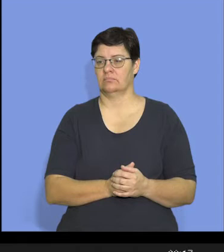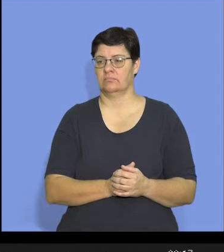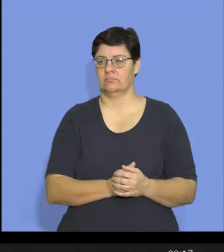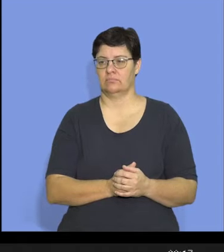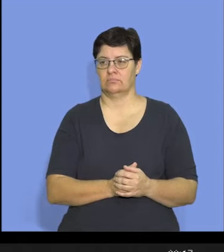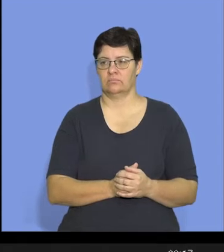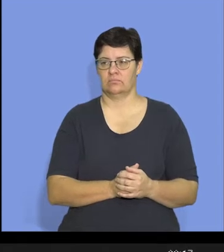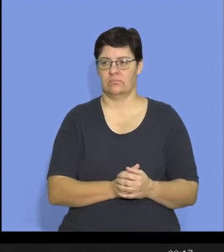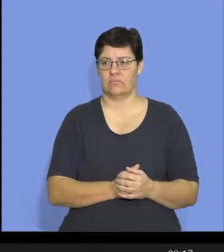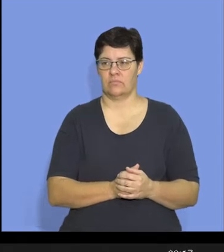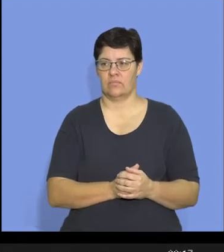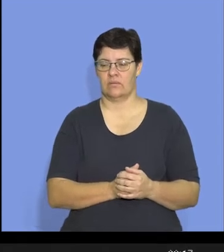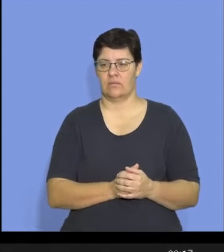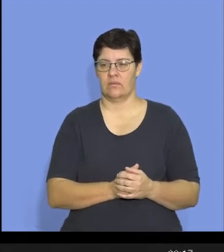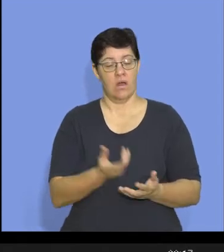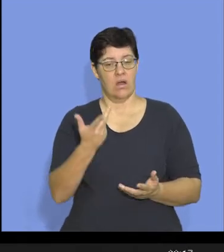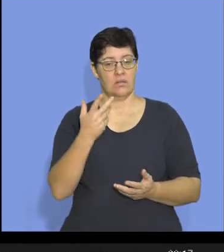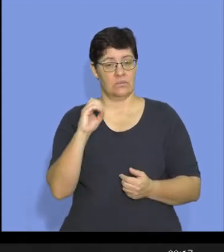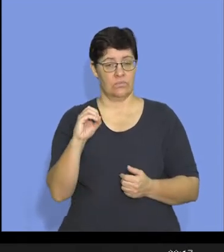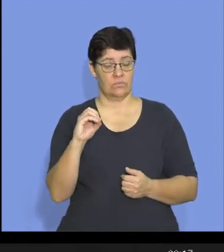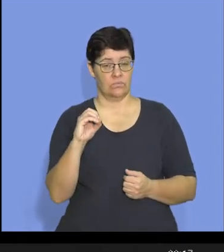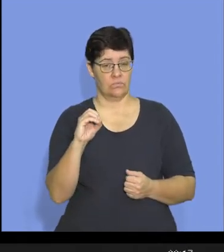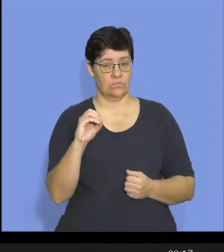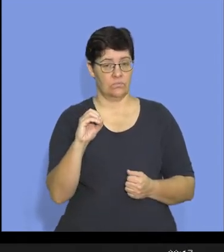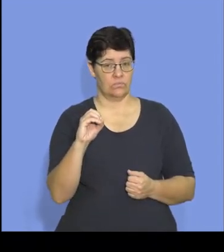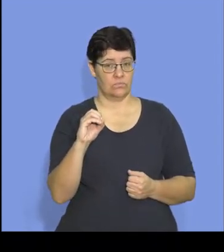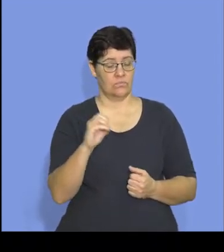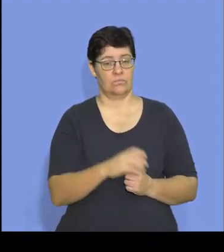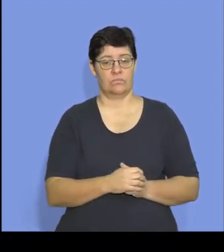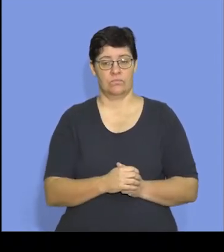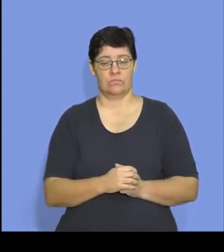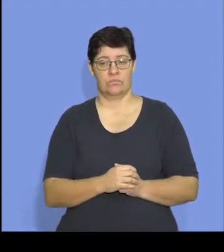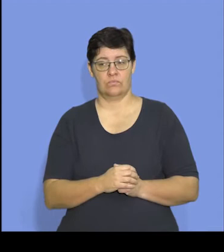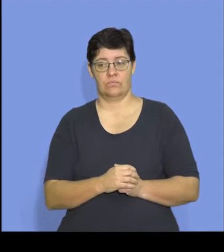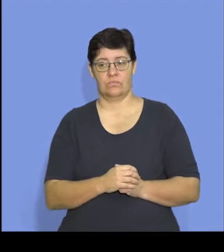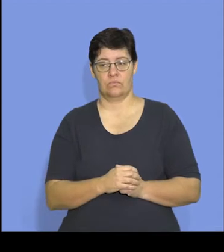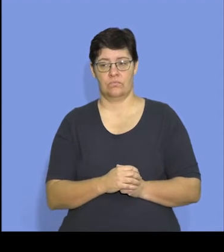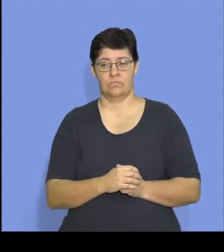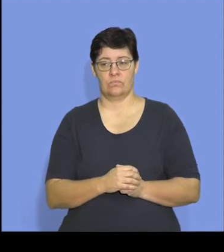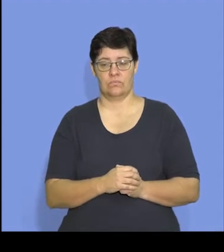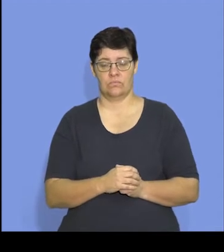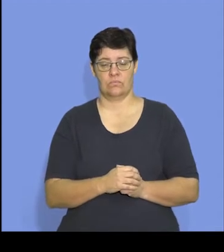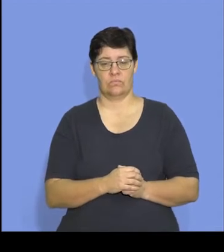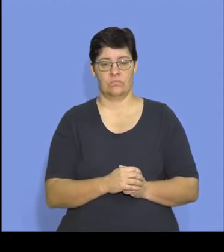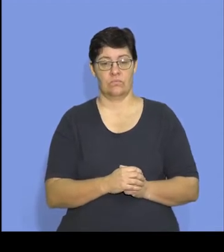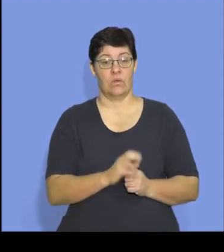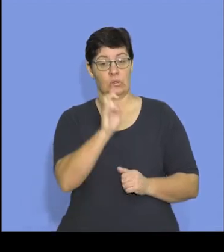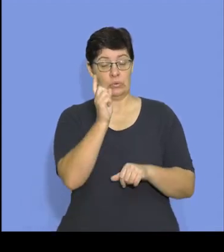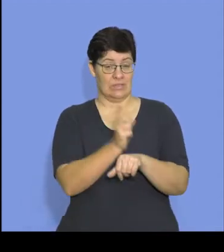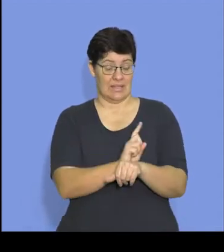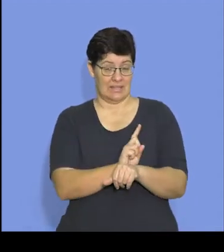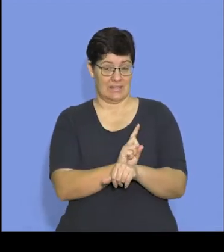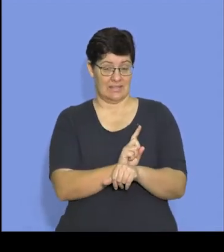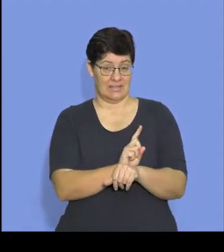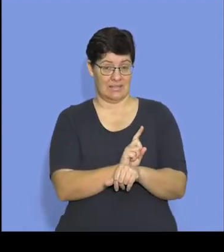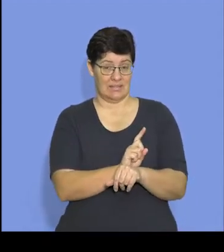2. Oh, 0. So, after 2 seconds,